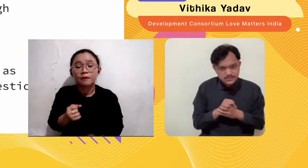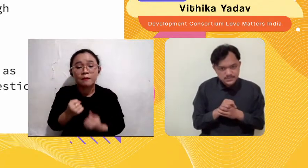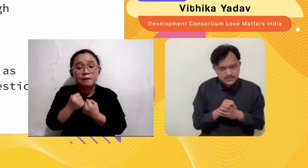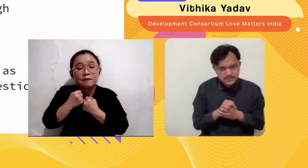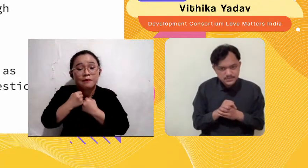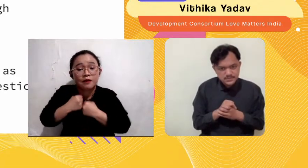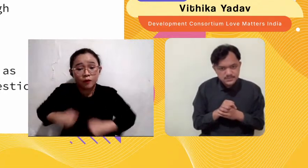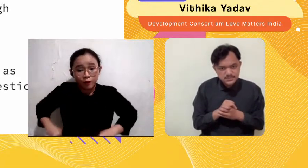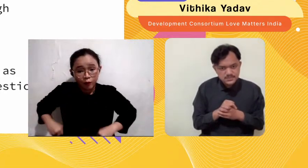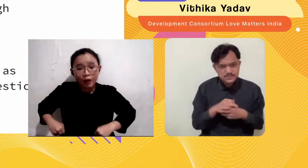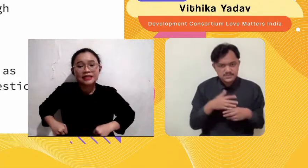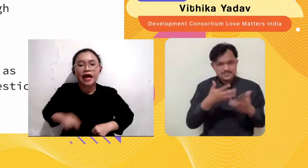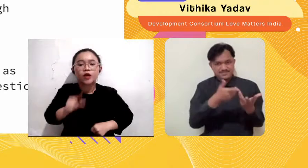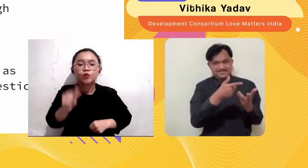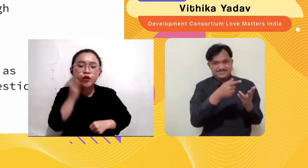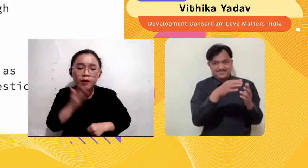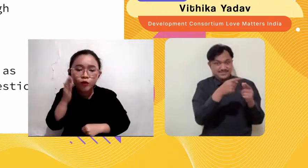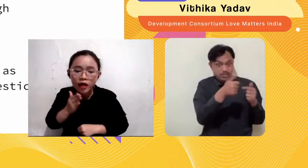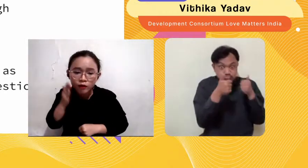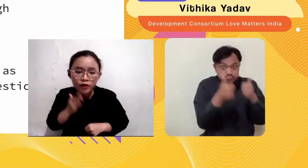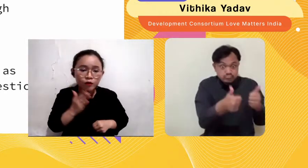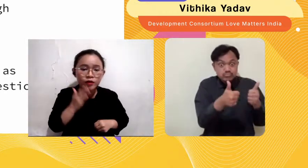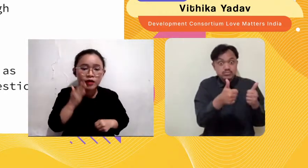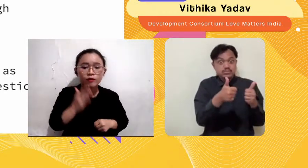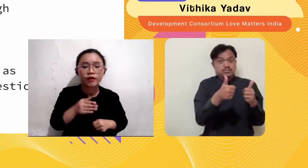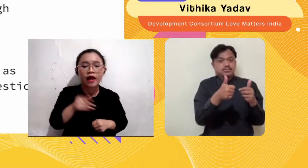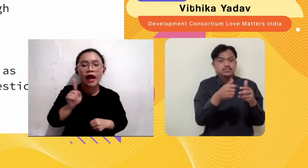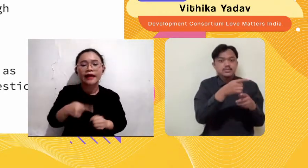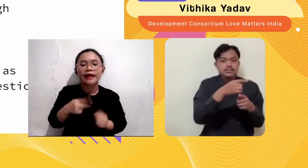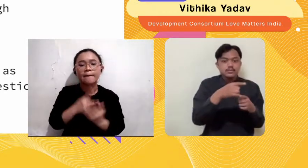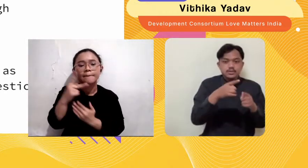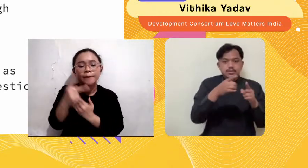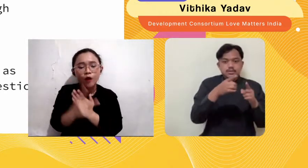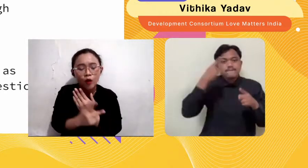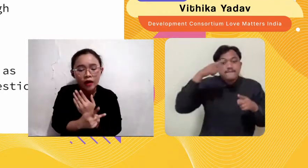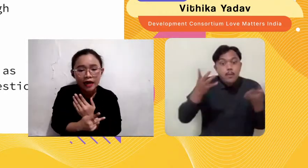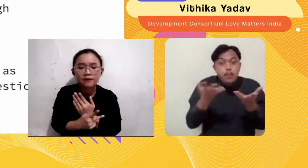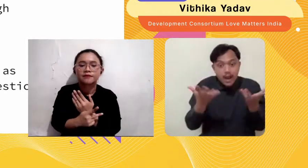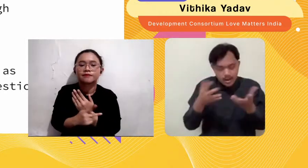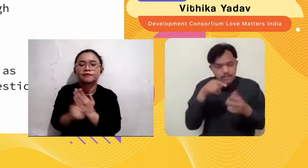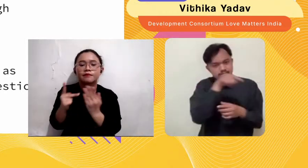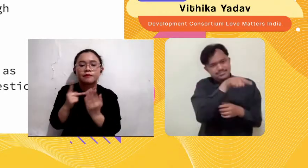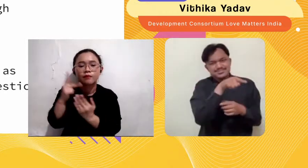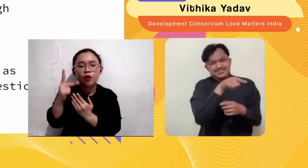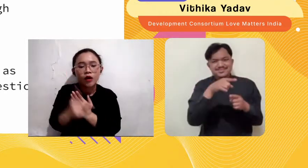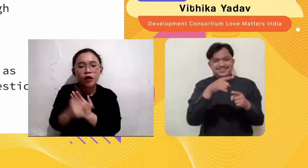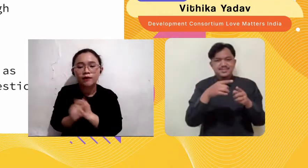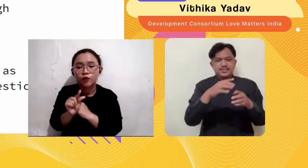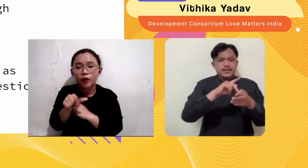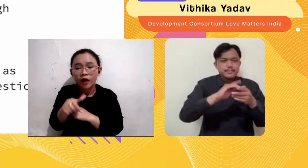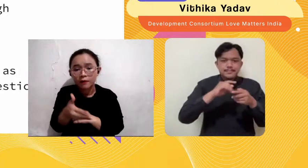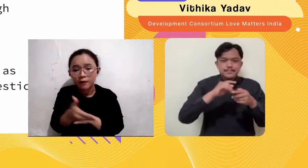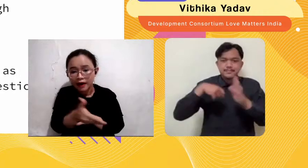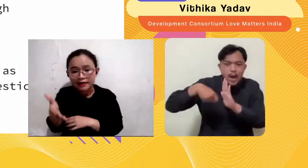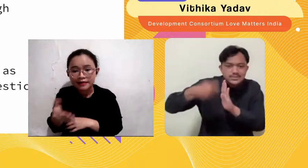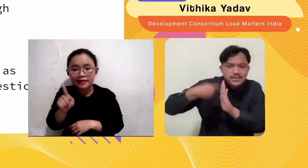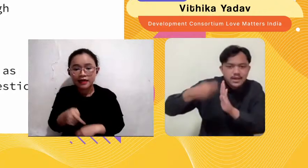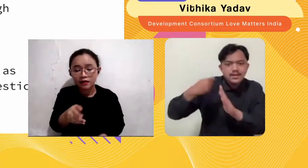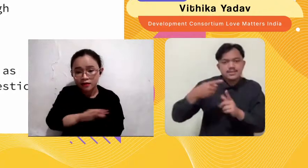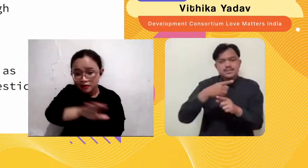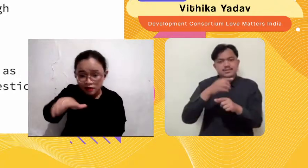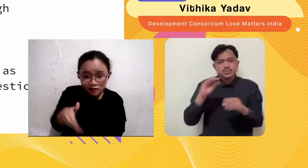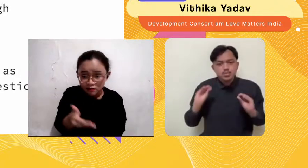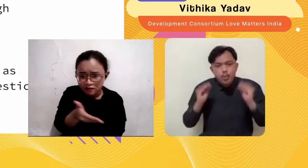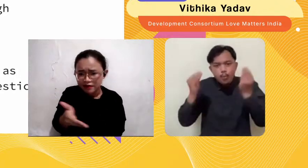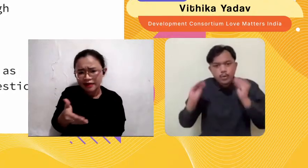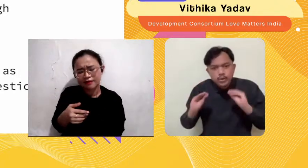encourage that, we run a program which feeds into the aspiration of young people wanting to be content creators, and